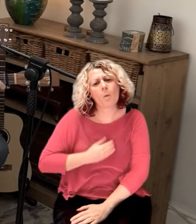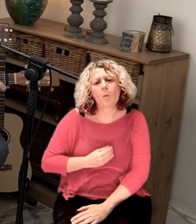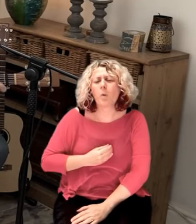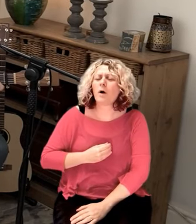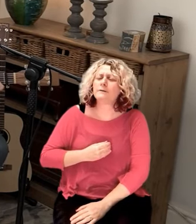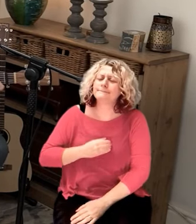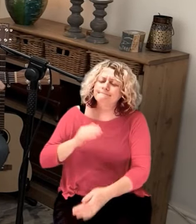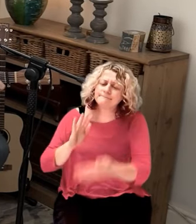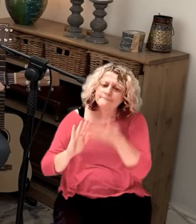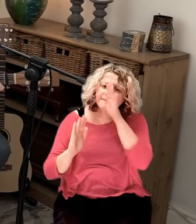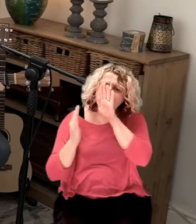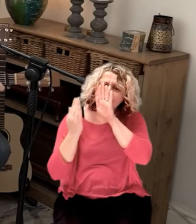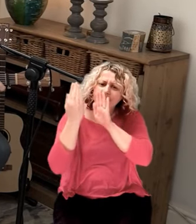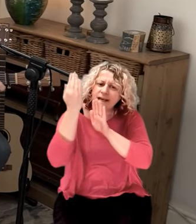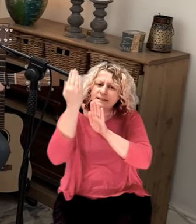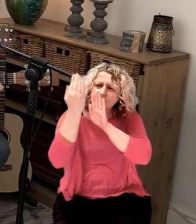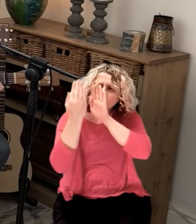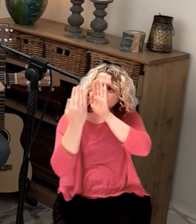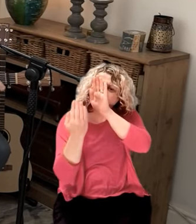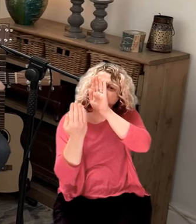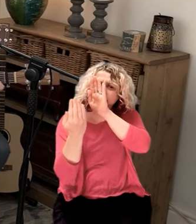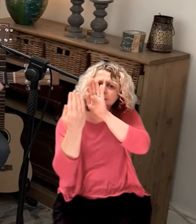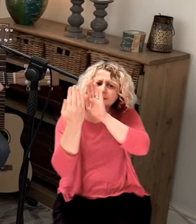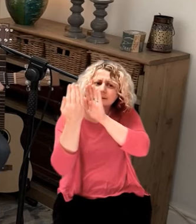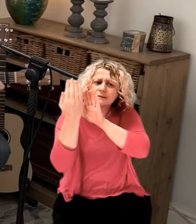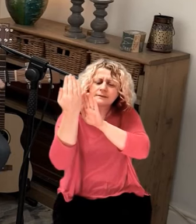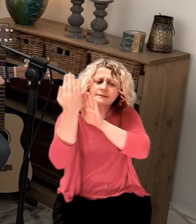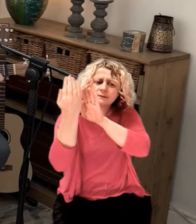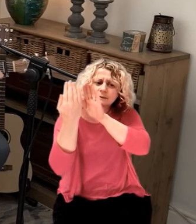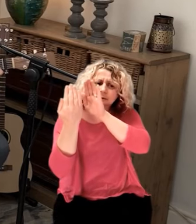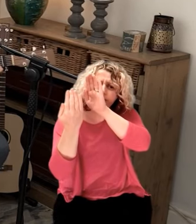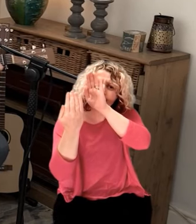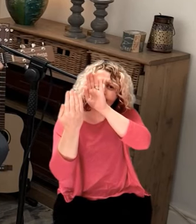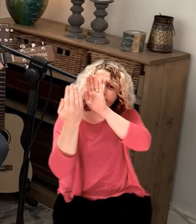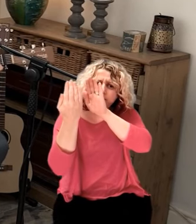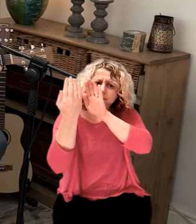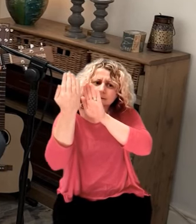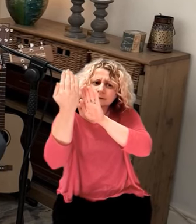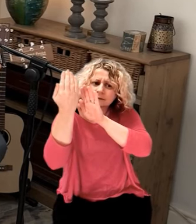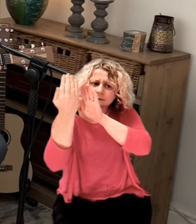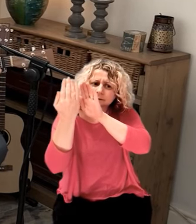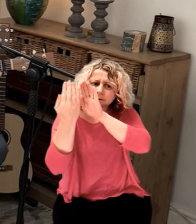for face to face.